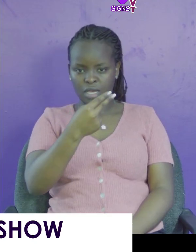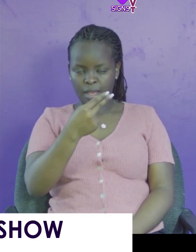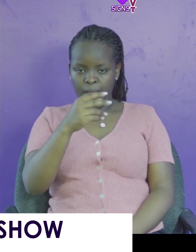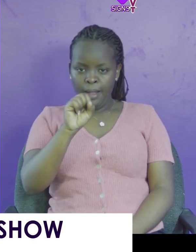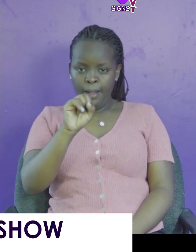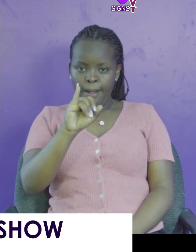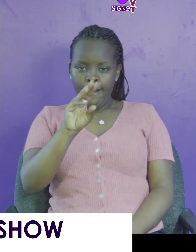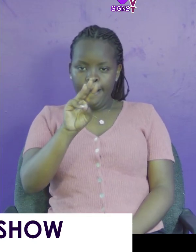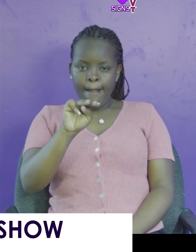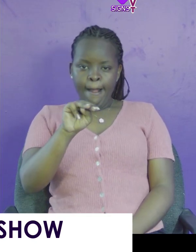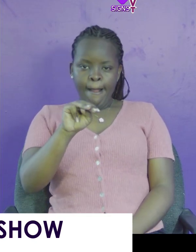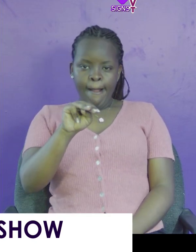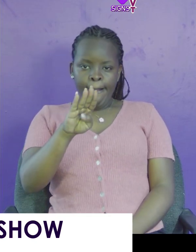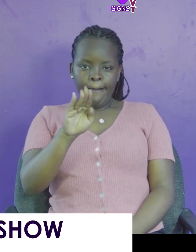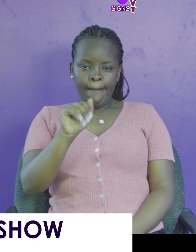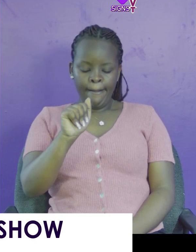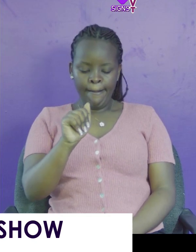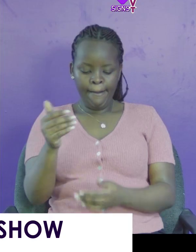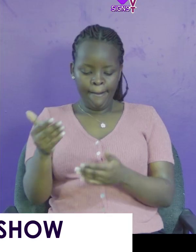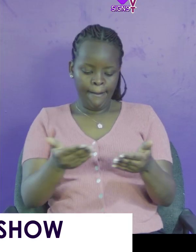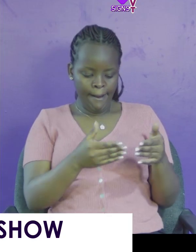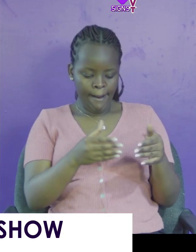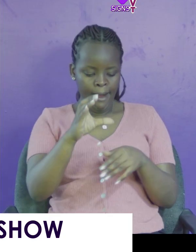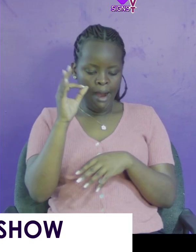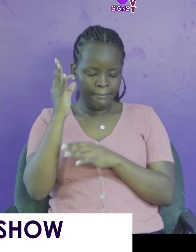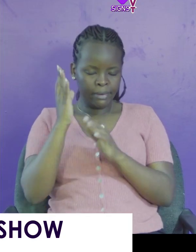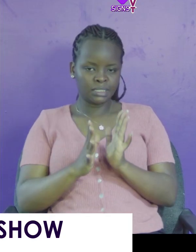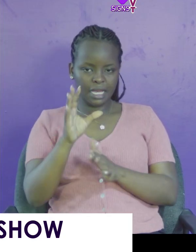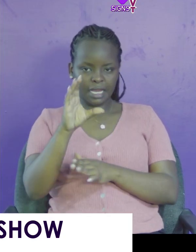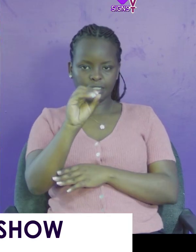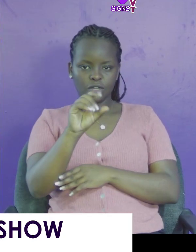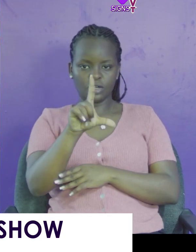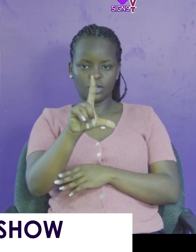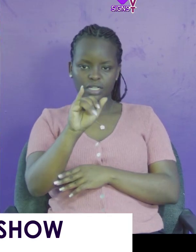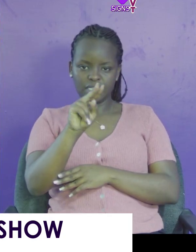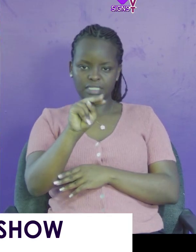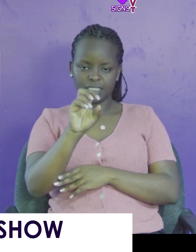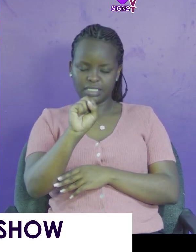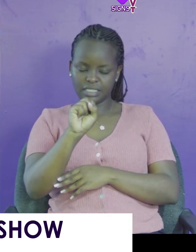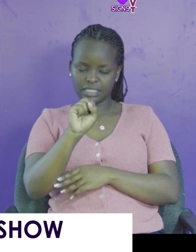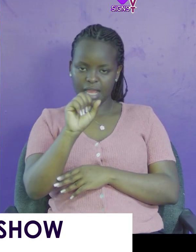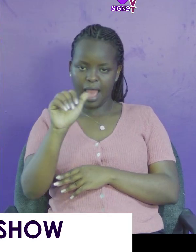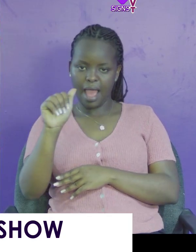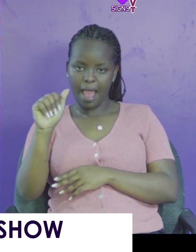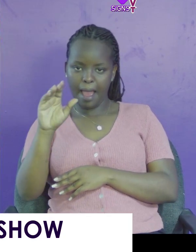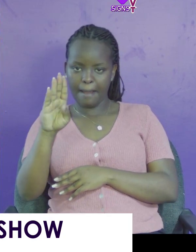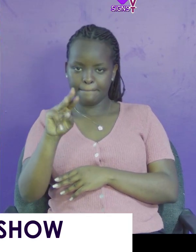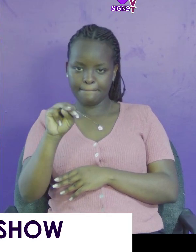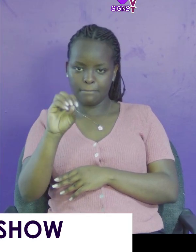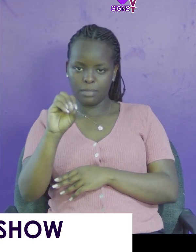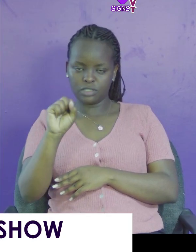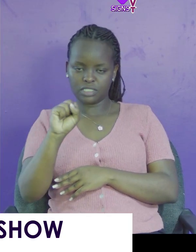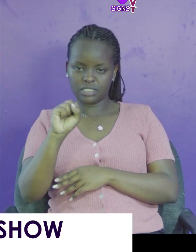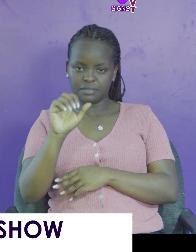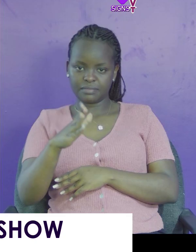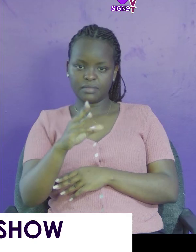share. Karibu sana. Pastor Collins Amos Omumia. Omumia. Thank you. Pastor Thank you. Collins